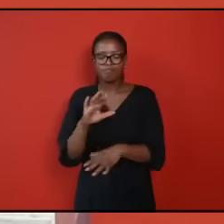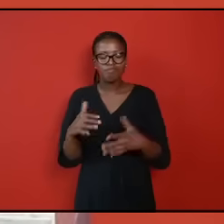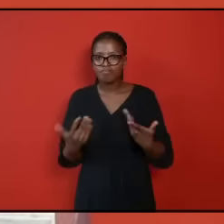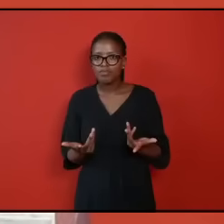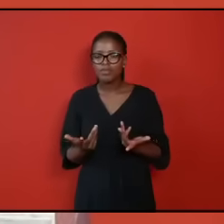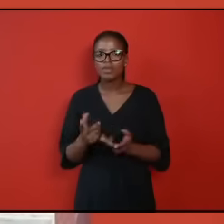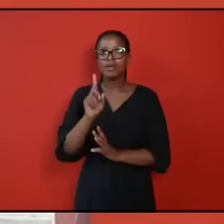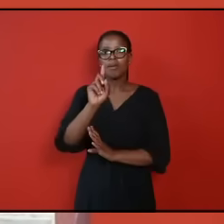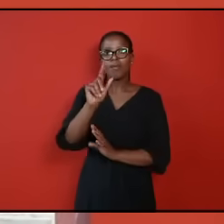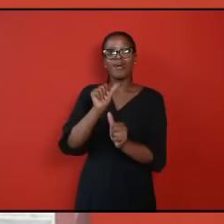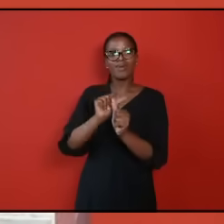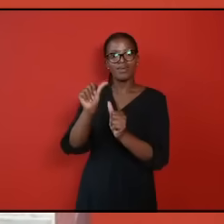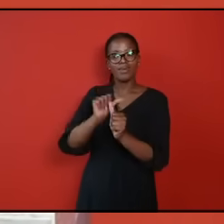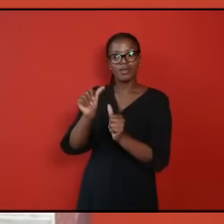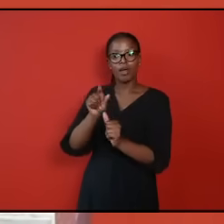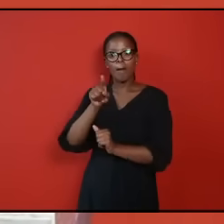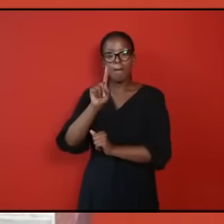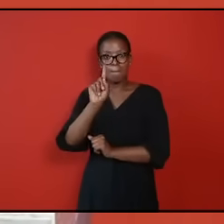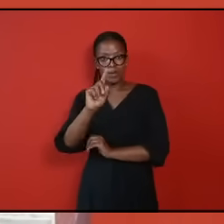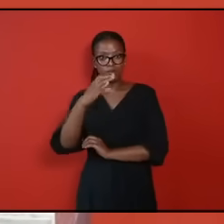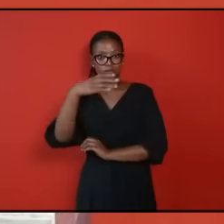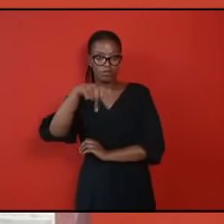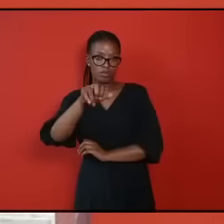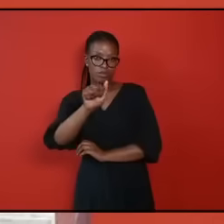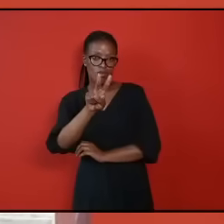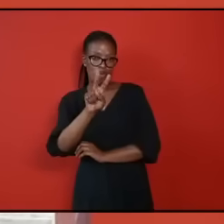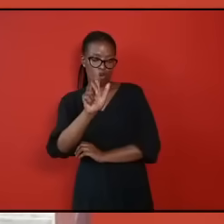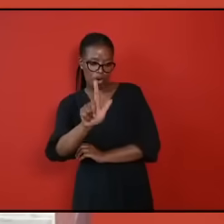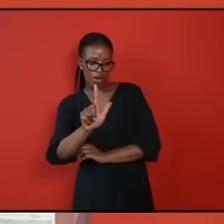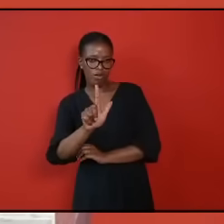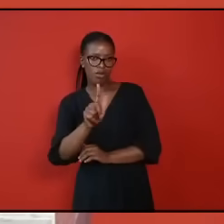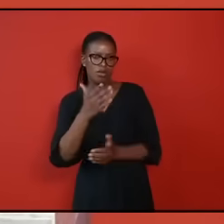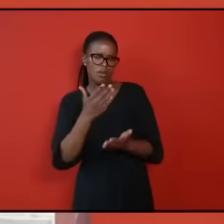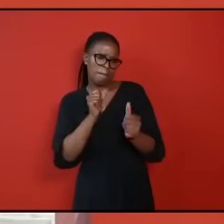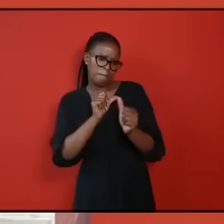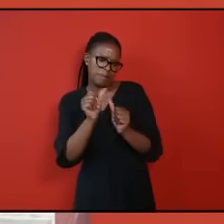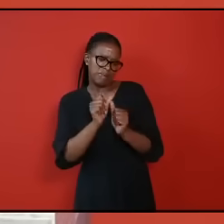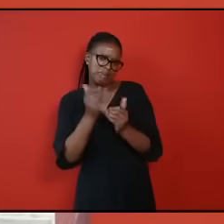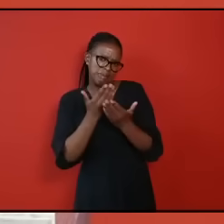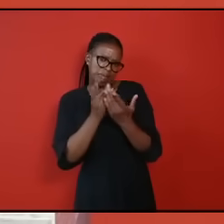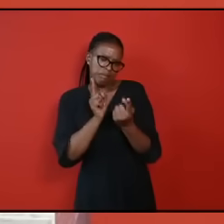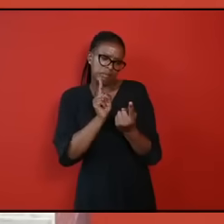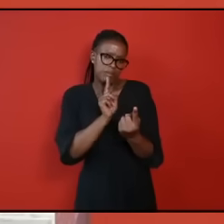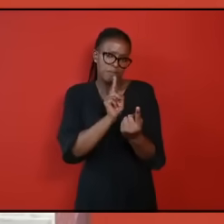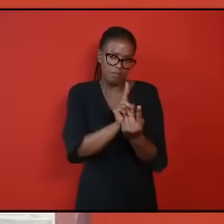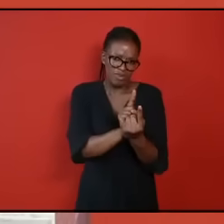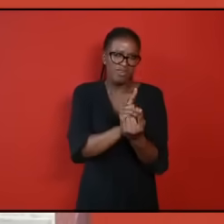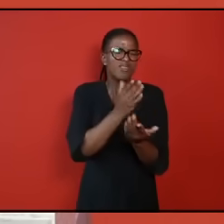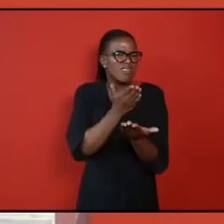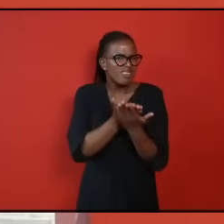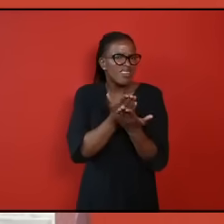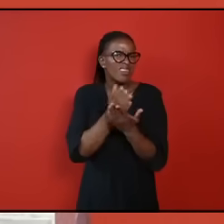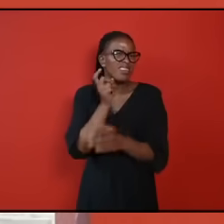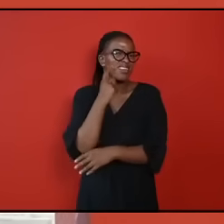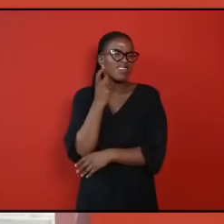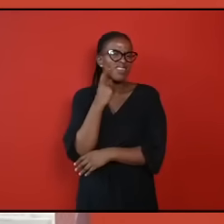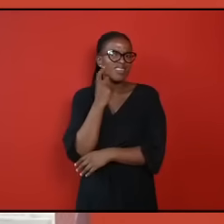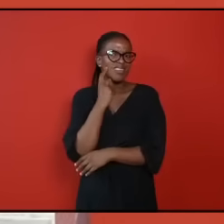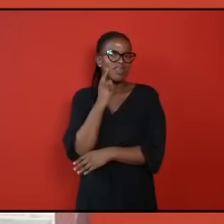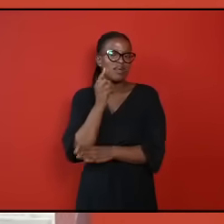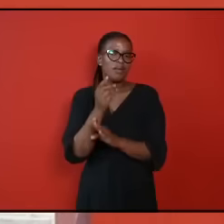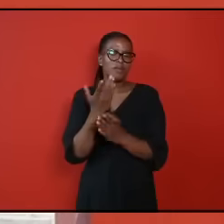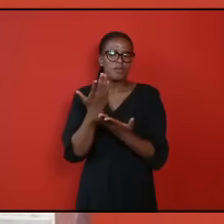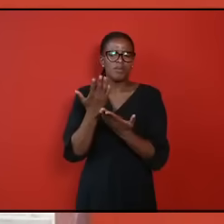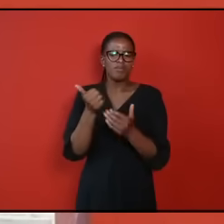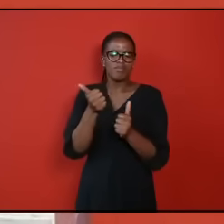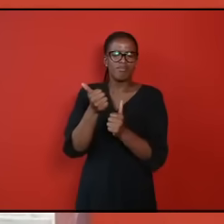But at least Paul is approachable, is amenable until he became deputy president. I don't know what's going to happen if he becomes